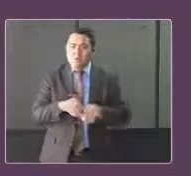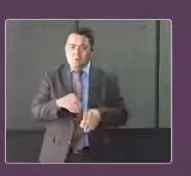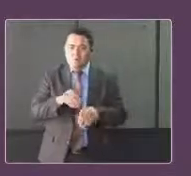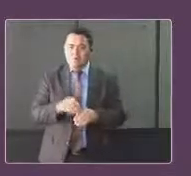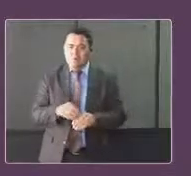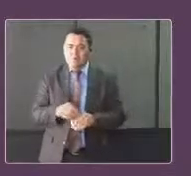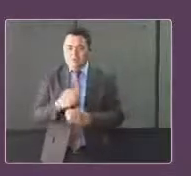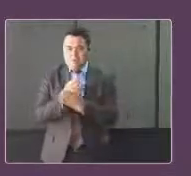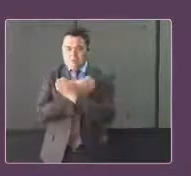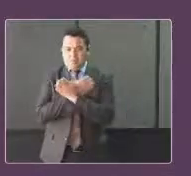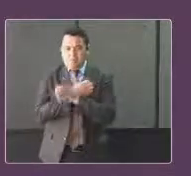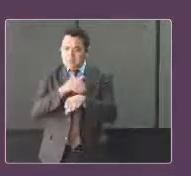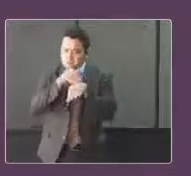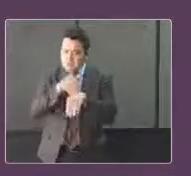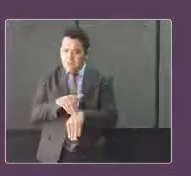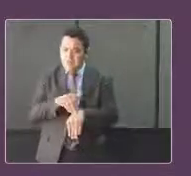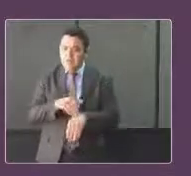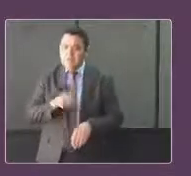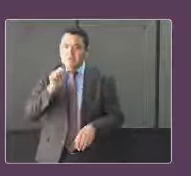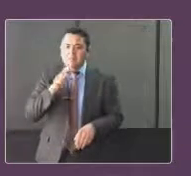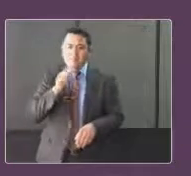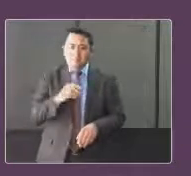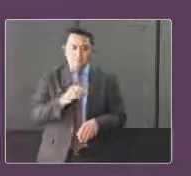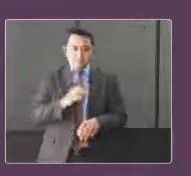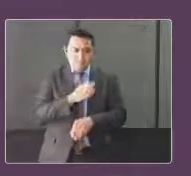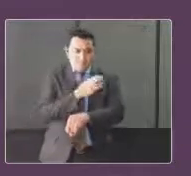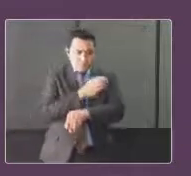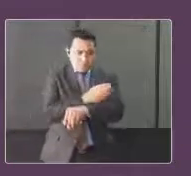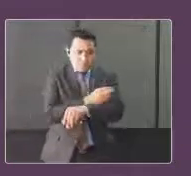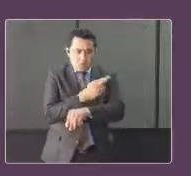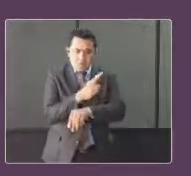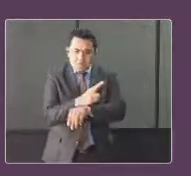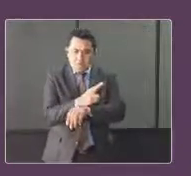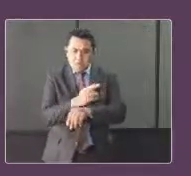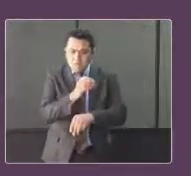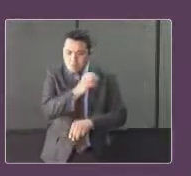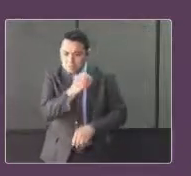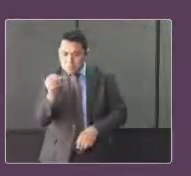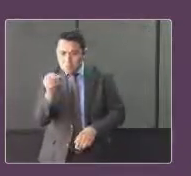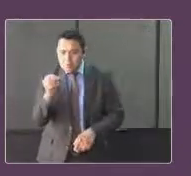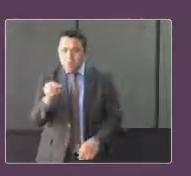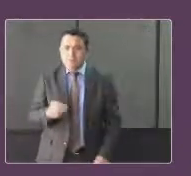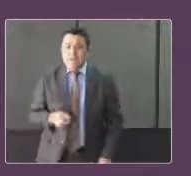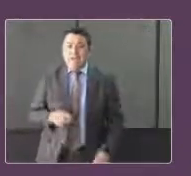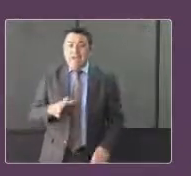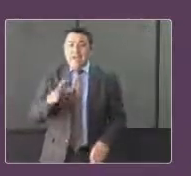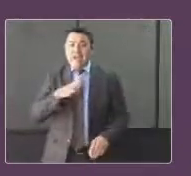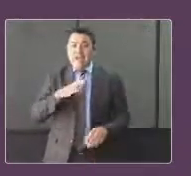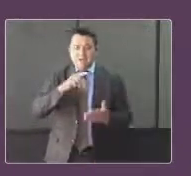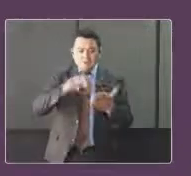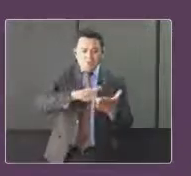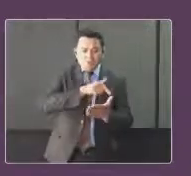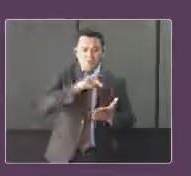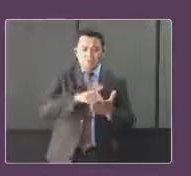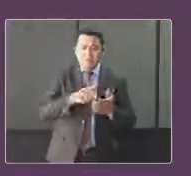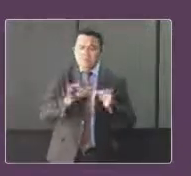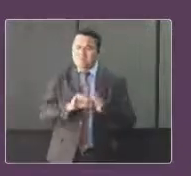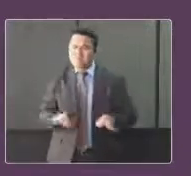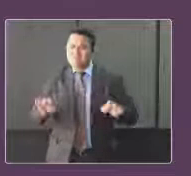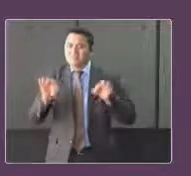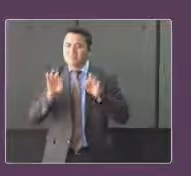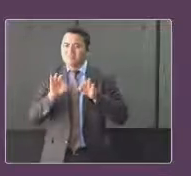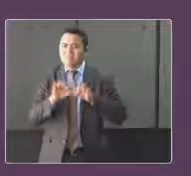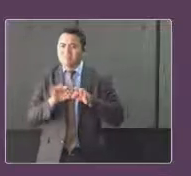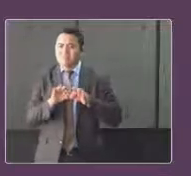approach, because we need to coordinate things, and we